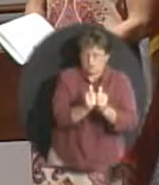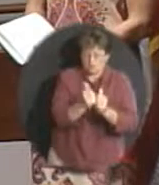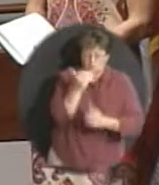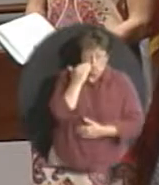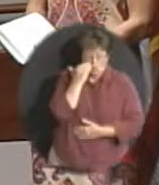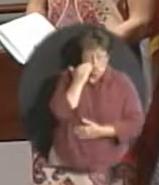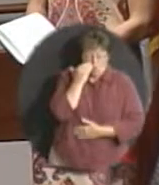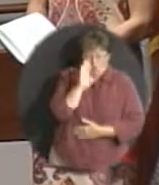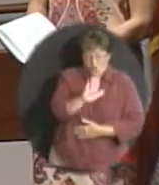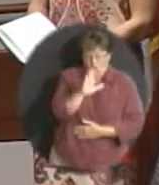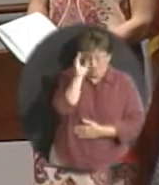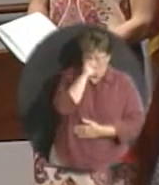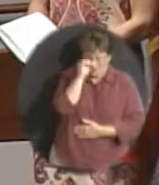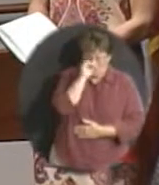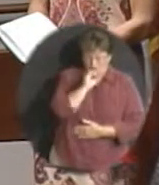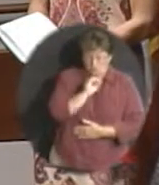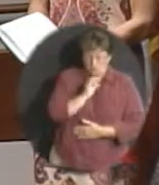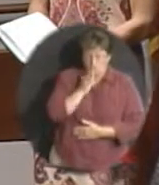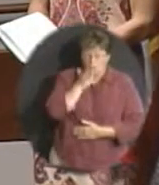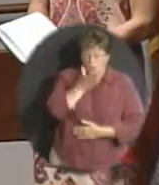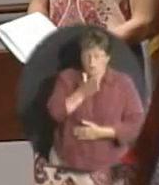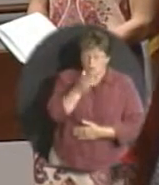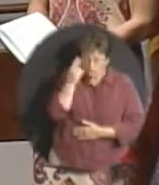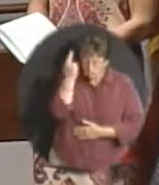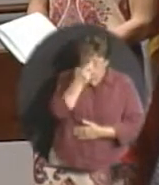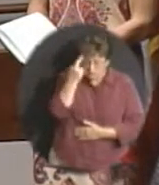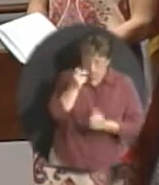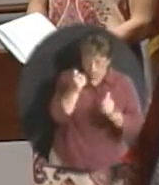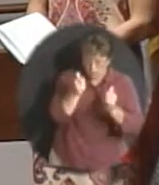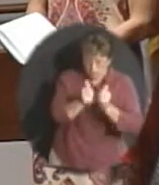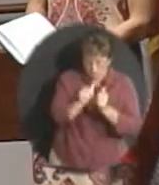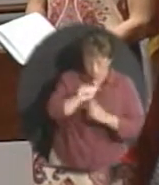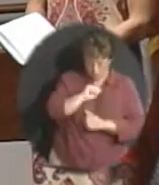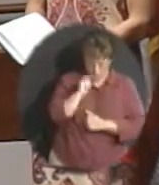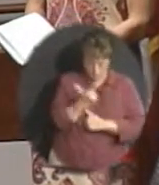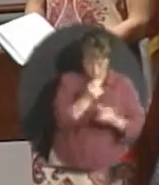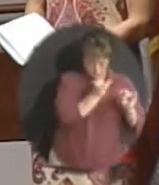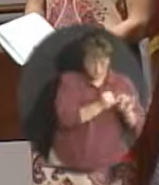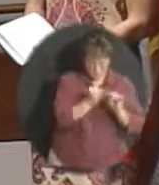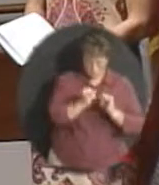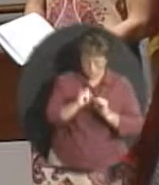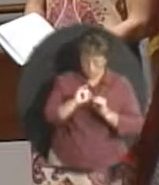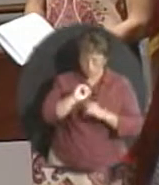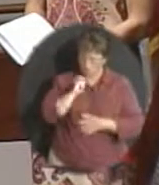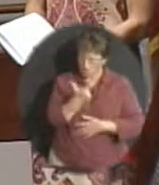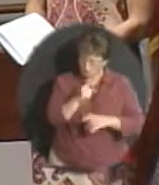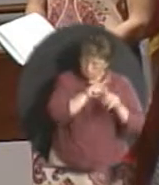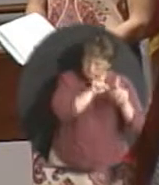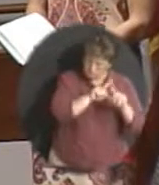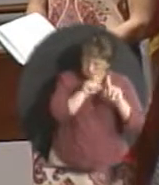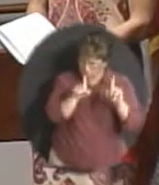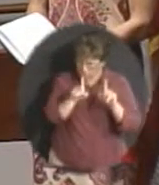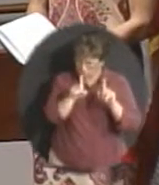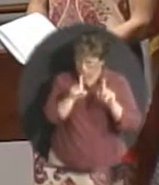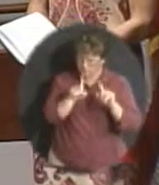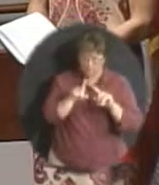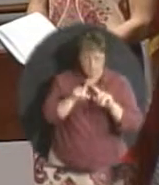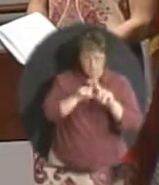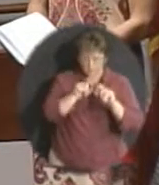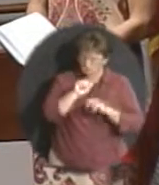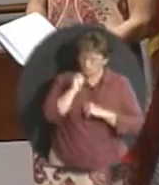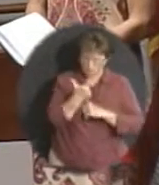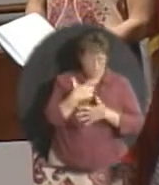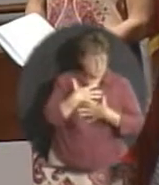to be respected by all board members, and we all have our different insights and our own different viewpoints, and all of them are able to be expressed